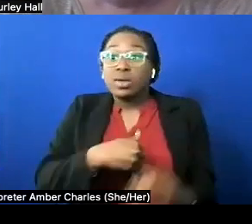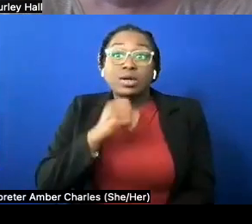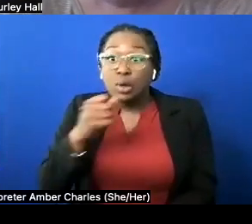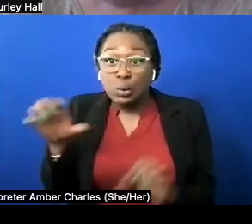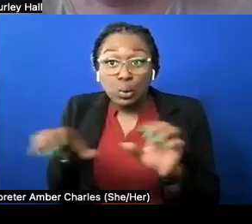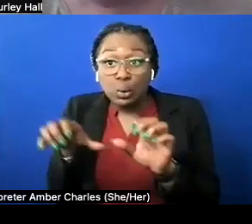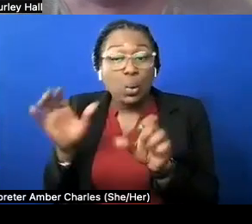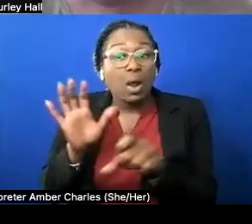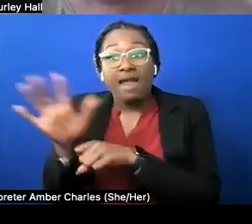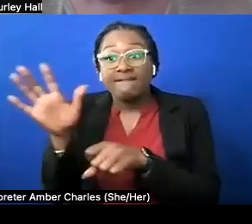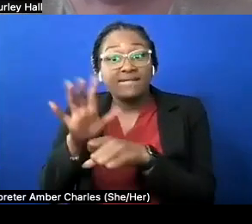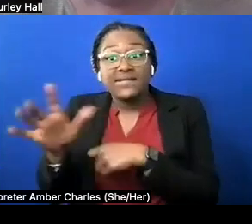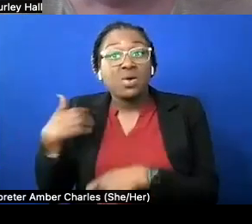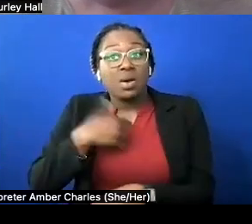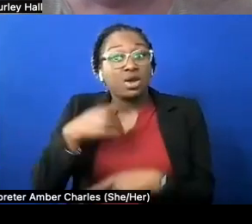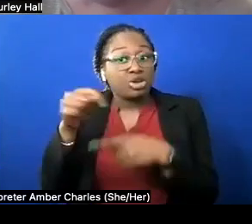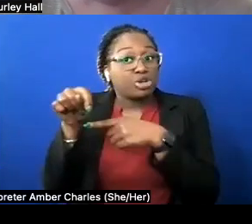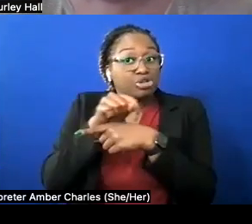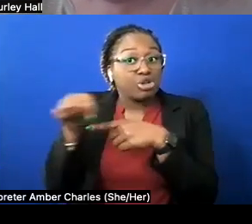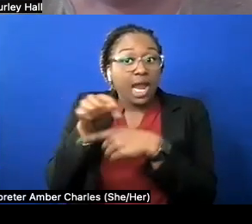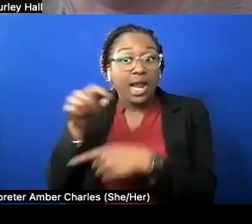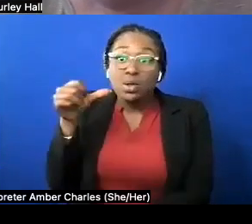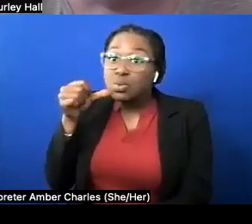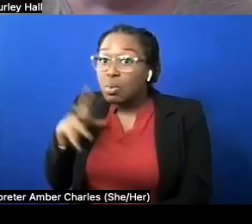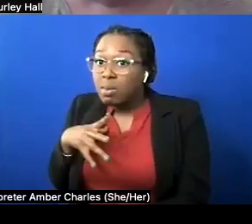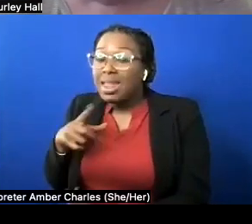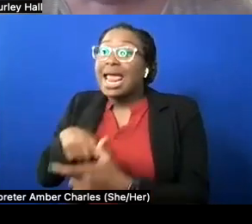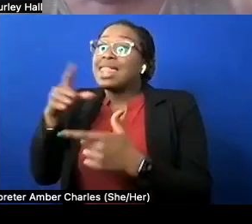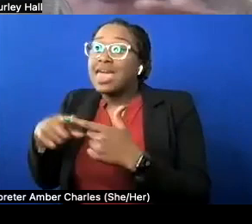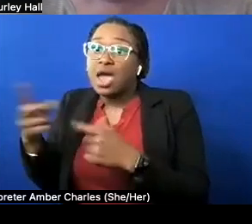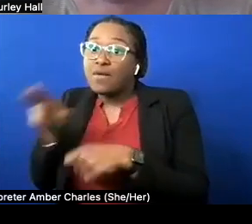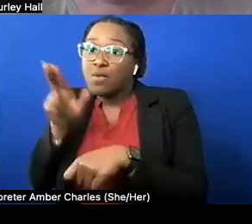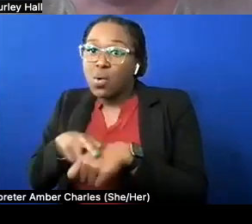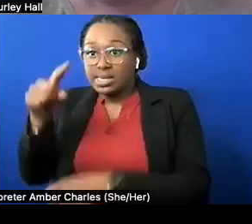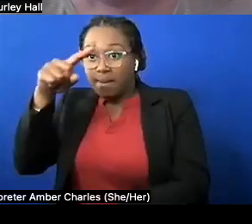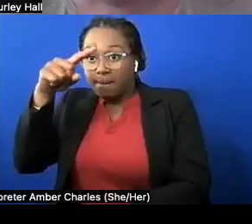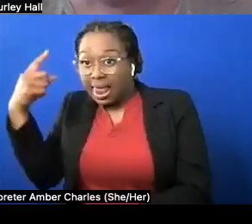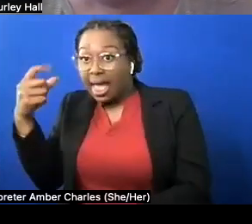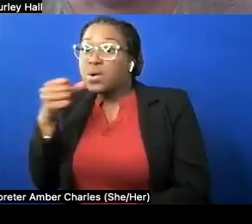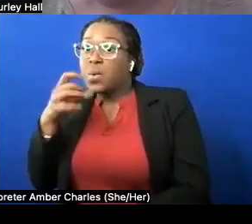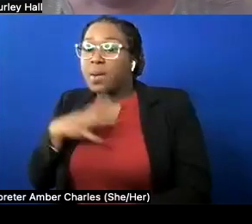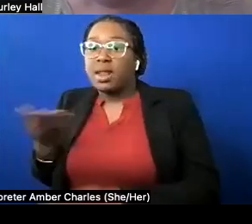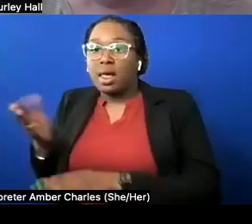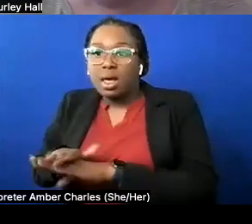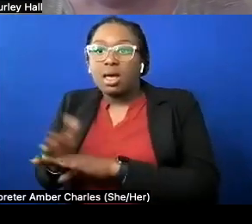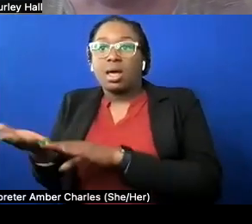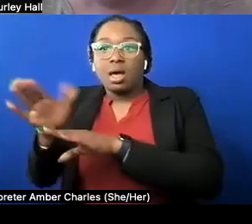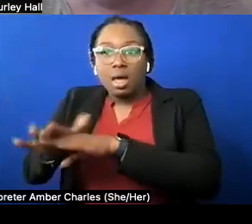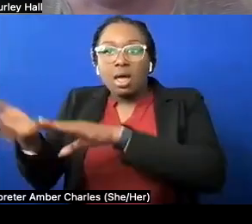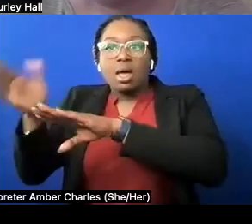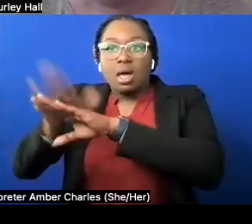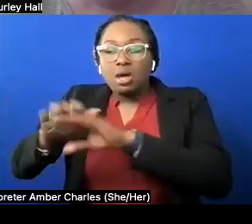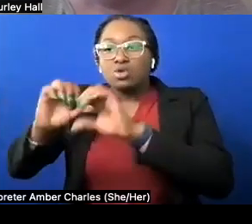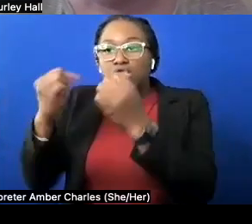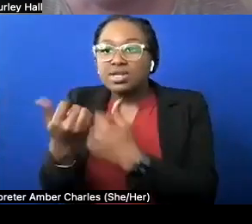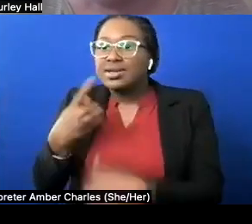know, we're trained first as women and then as Black women, right? There's levels and layers of socialization that tell us